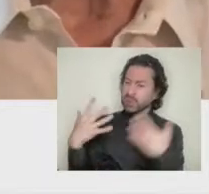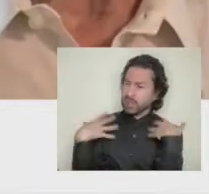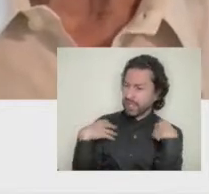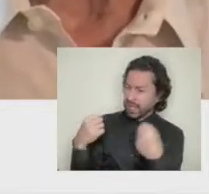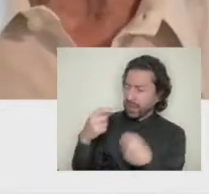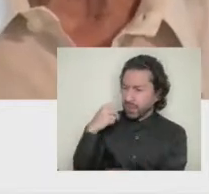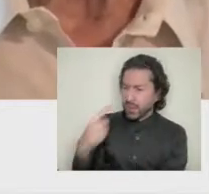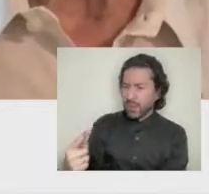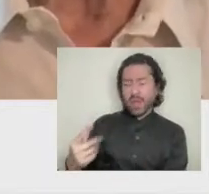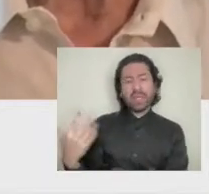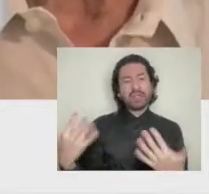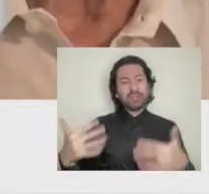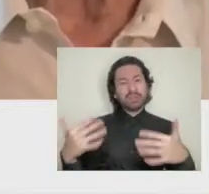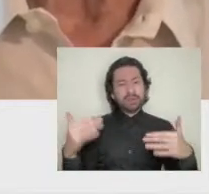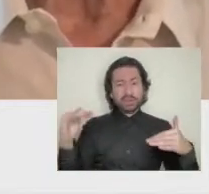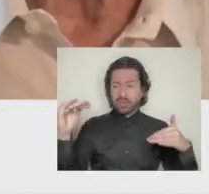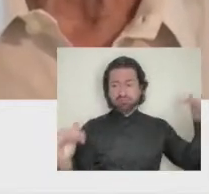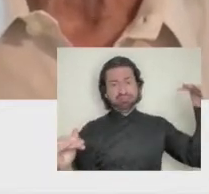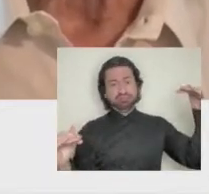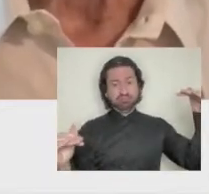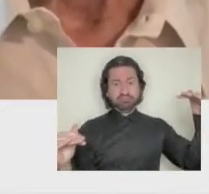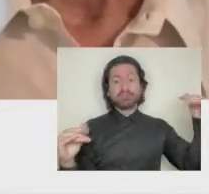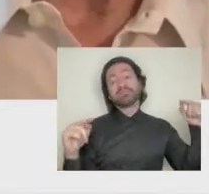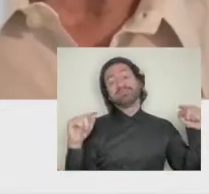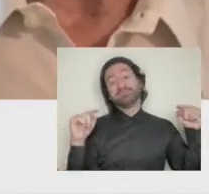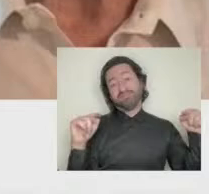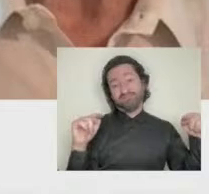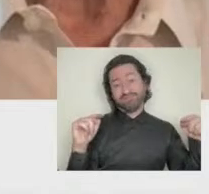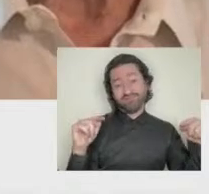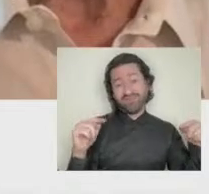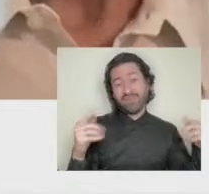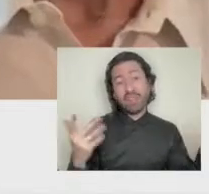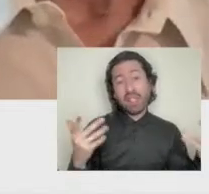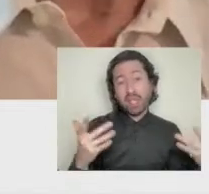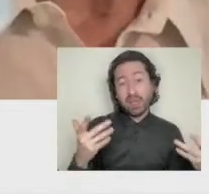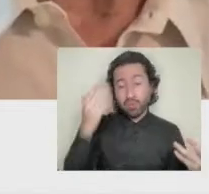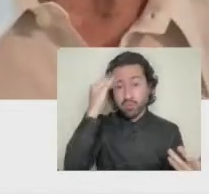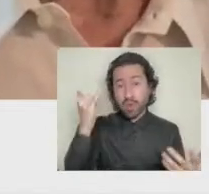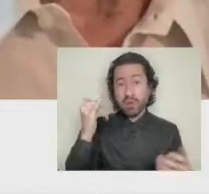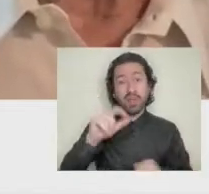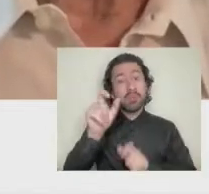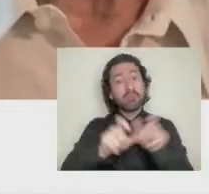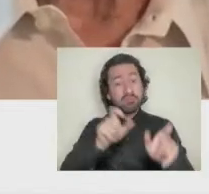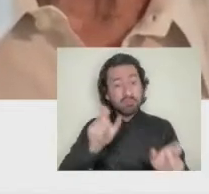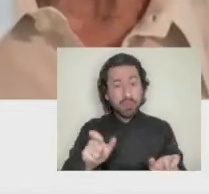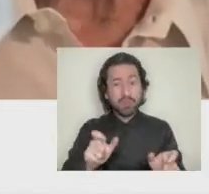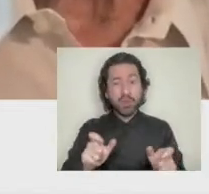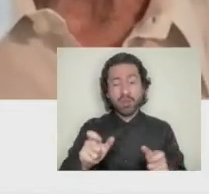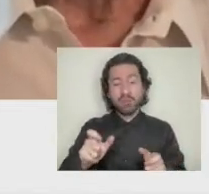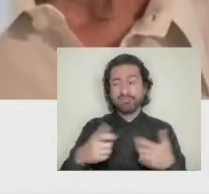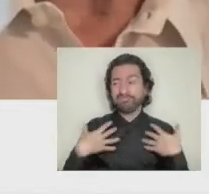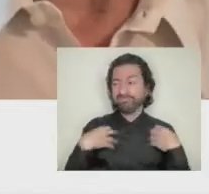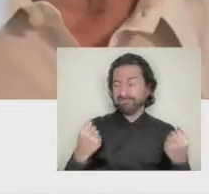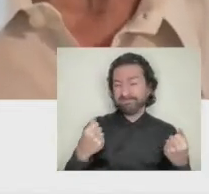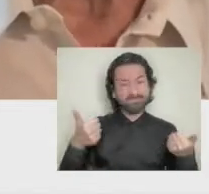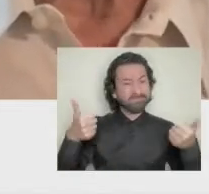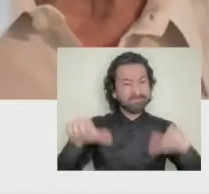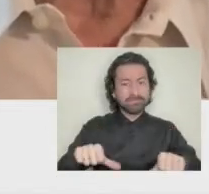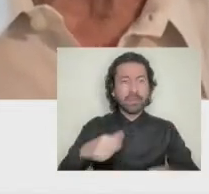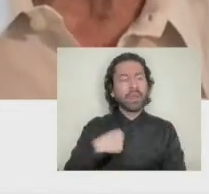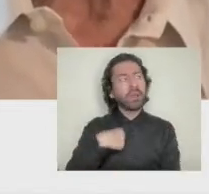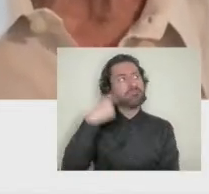have worse health than those above. So we said, universalist policies with